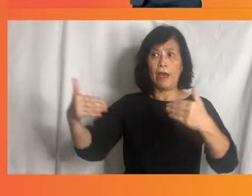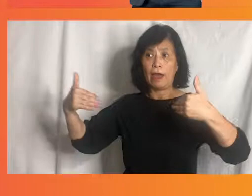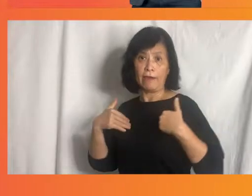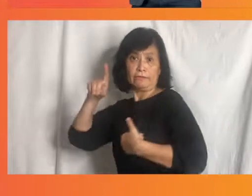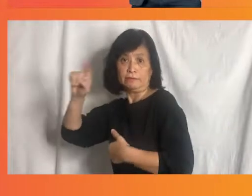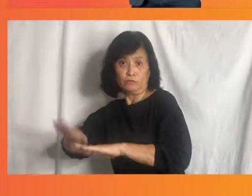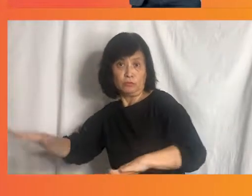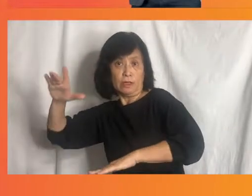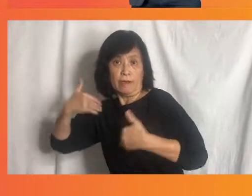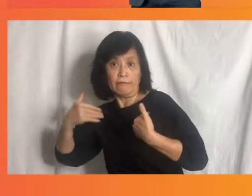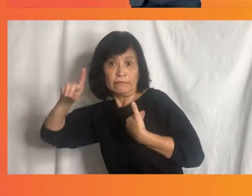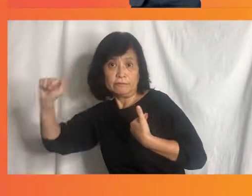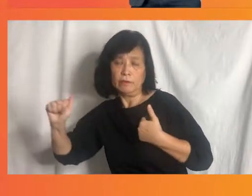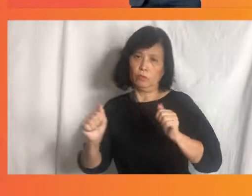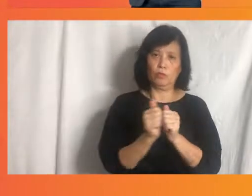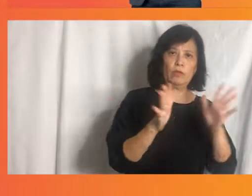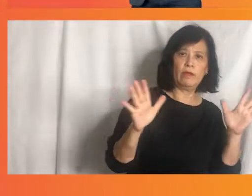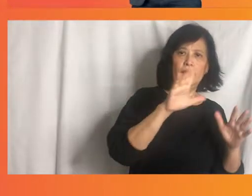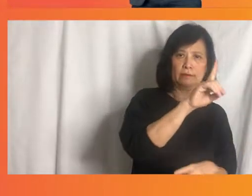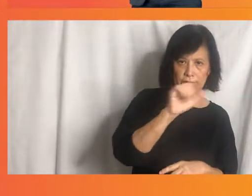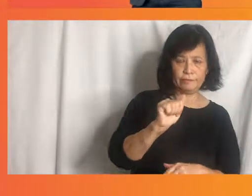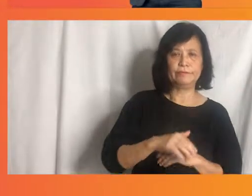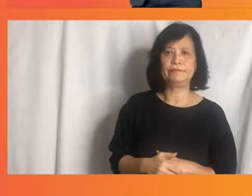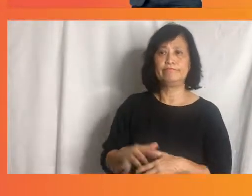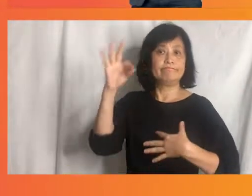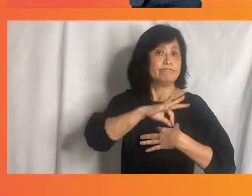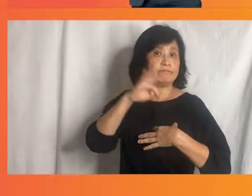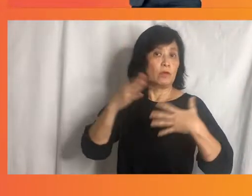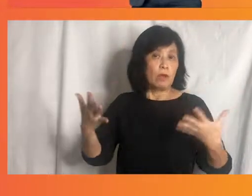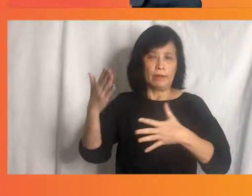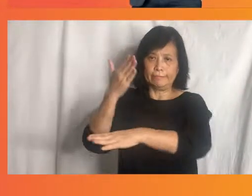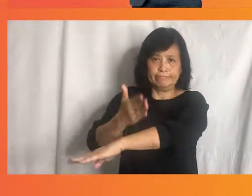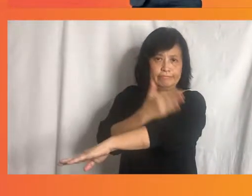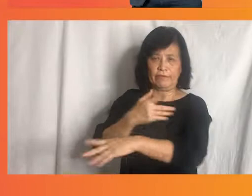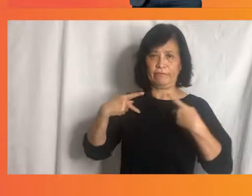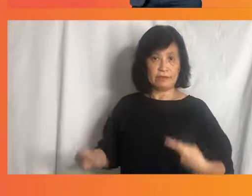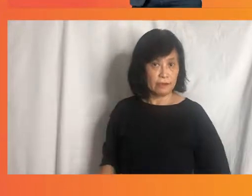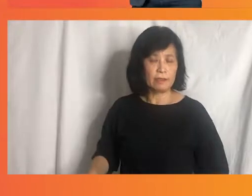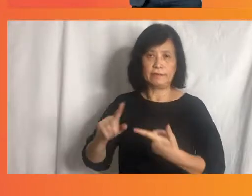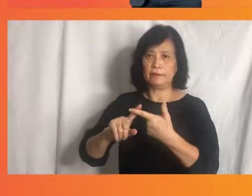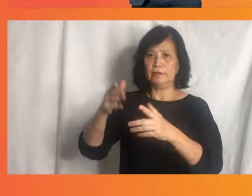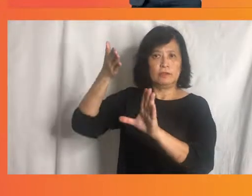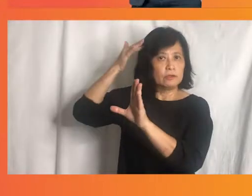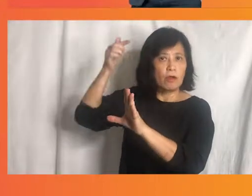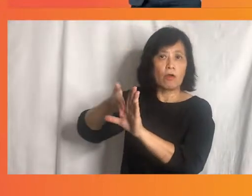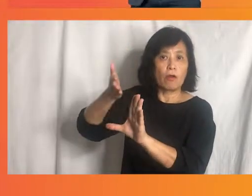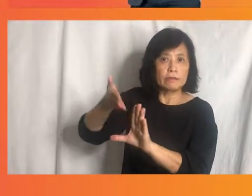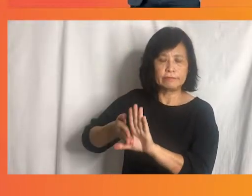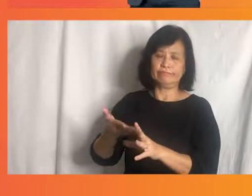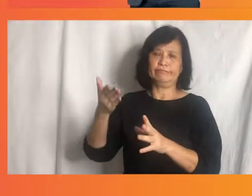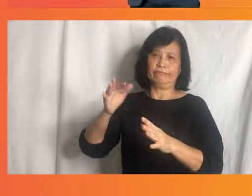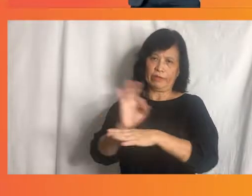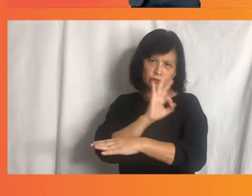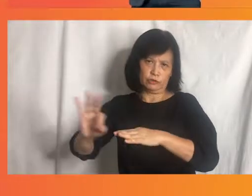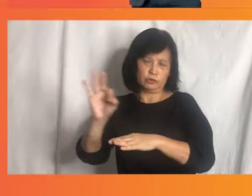without disability or special needs. Benefits can include improvements in physical, physiological, psychological